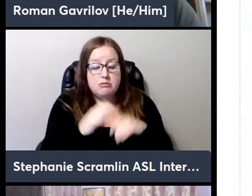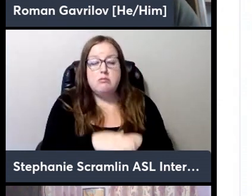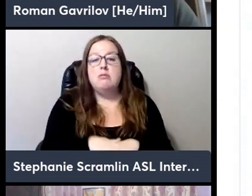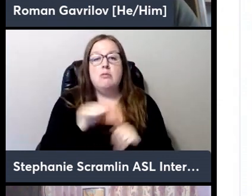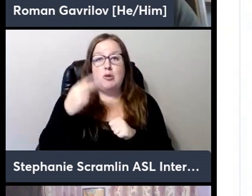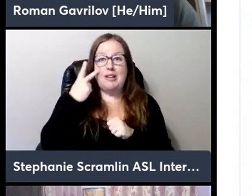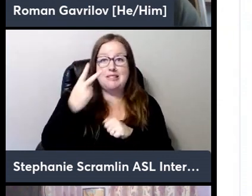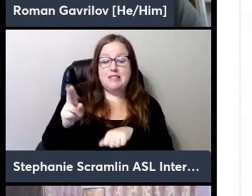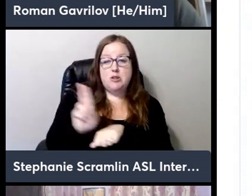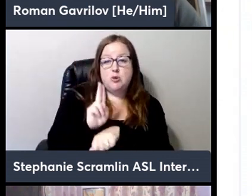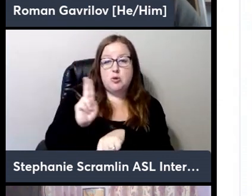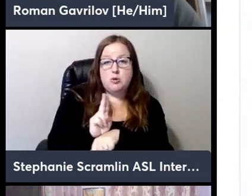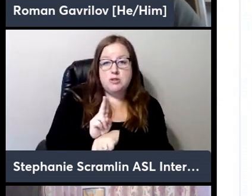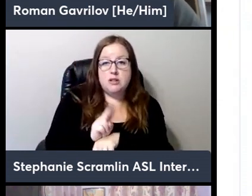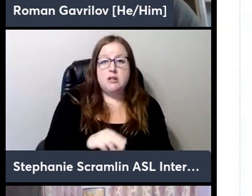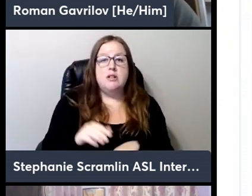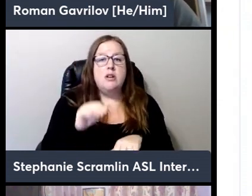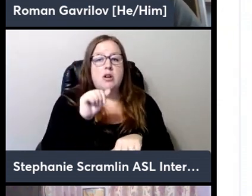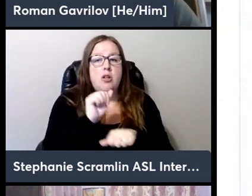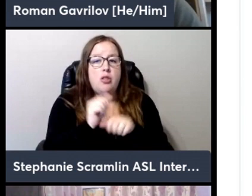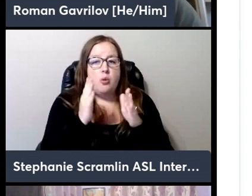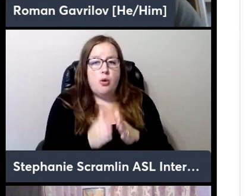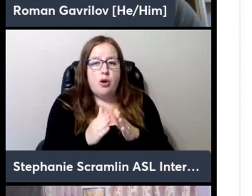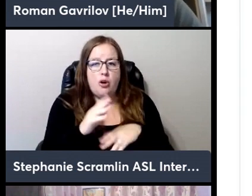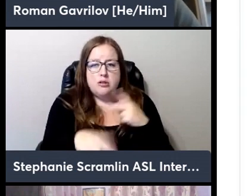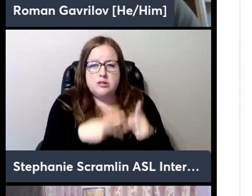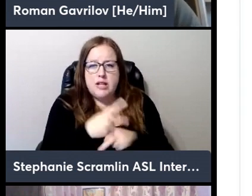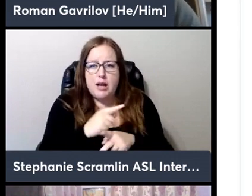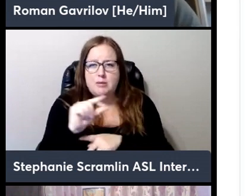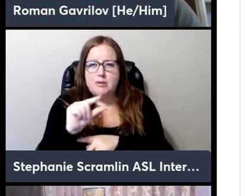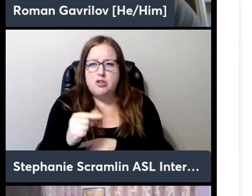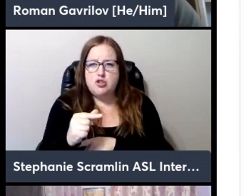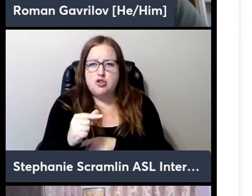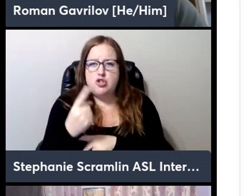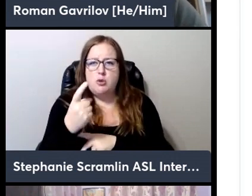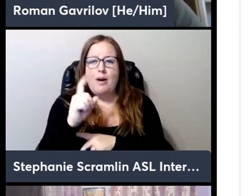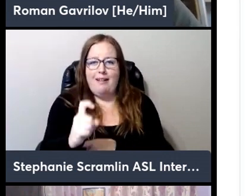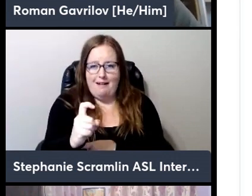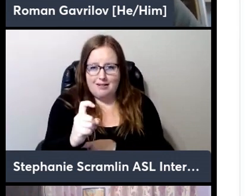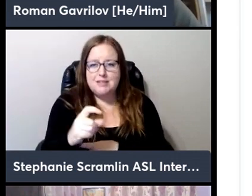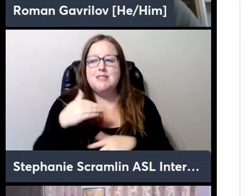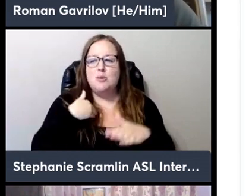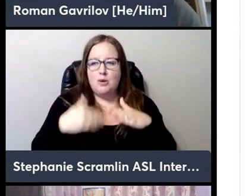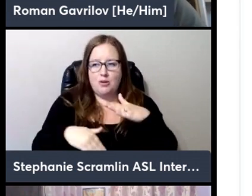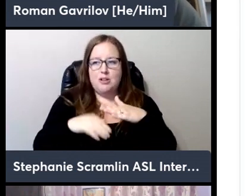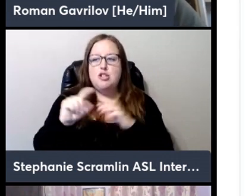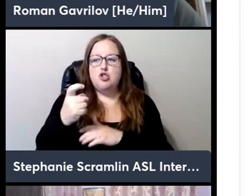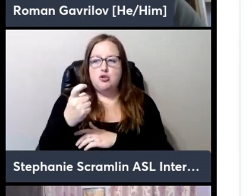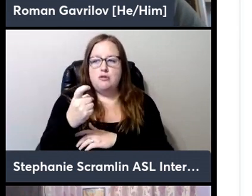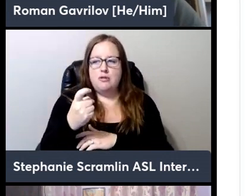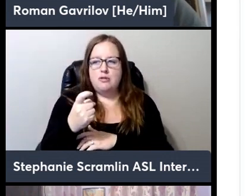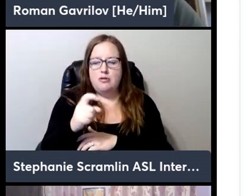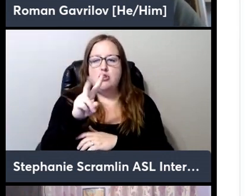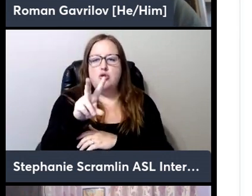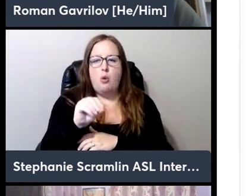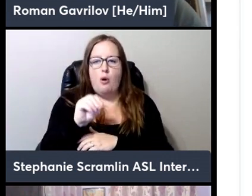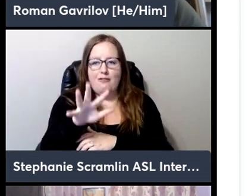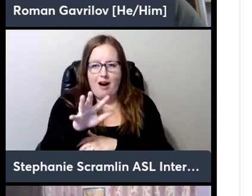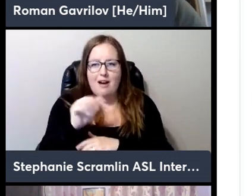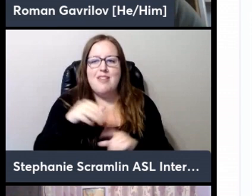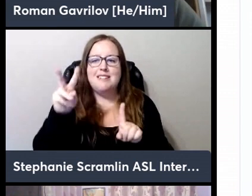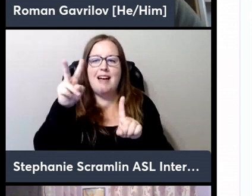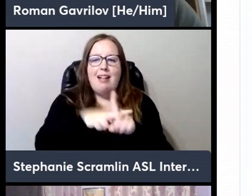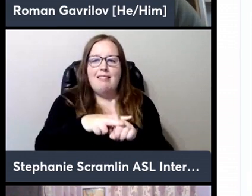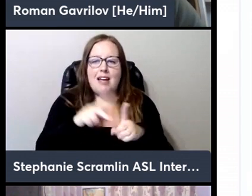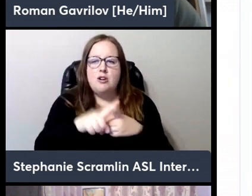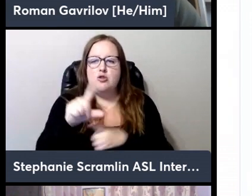we're using the worker type that is G2X. We have maximum workers as allocated